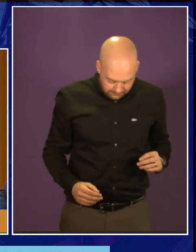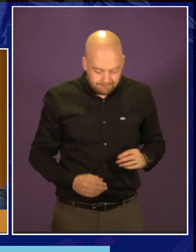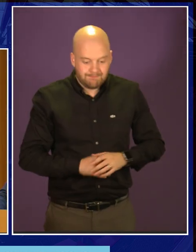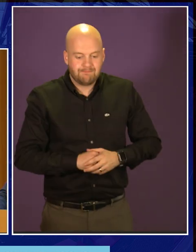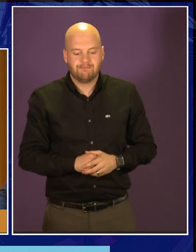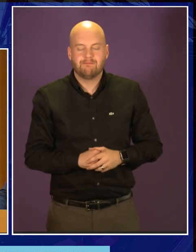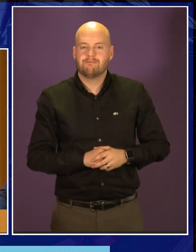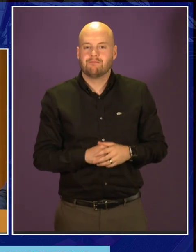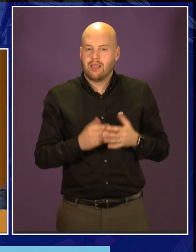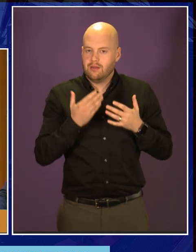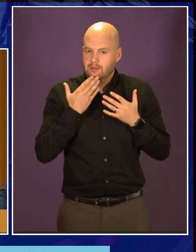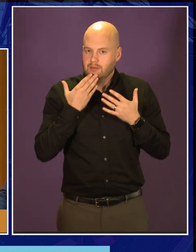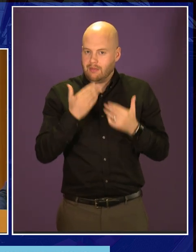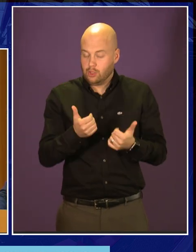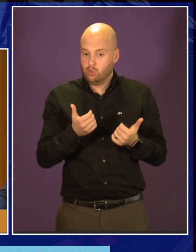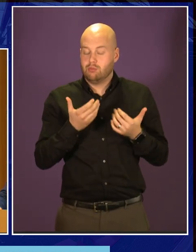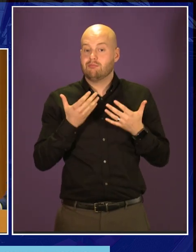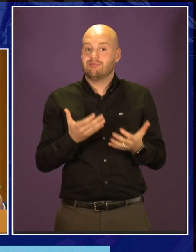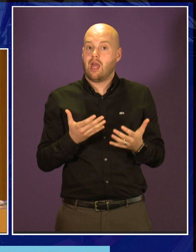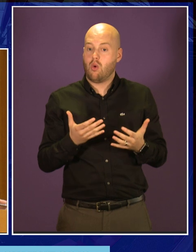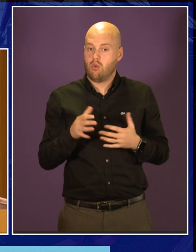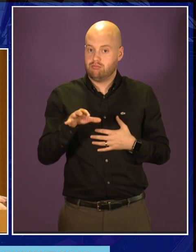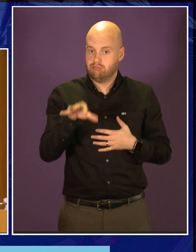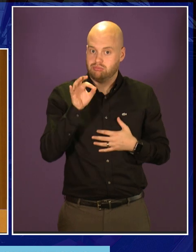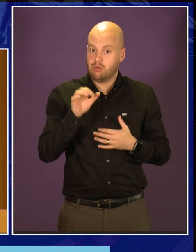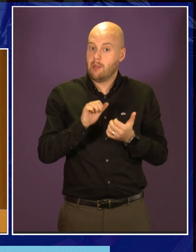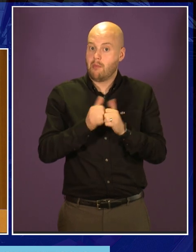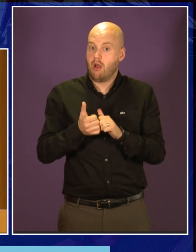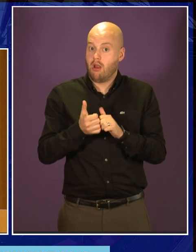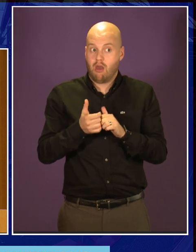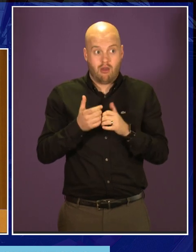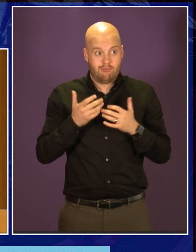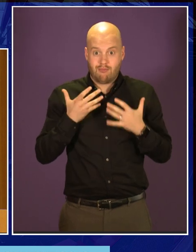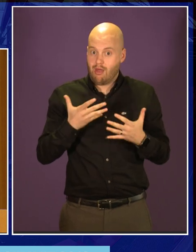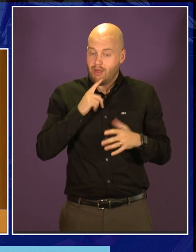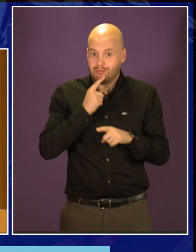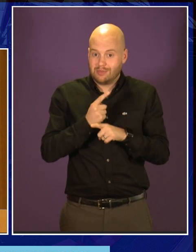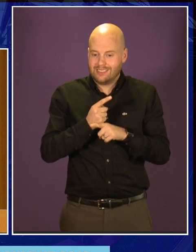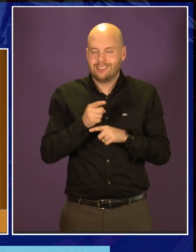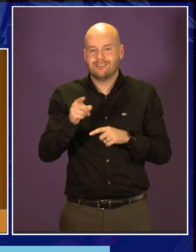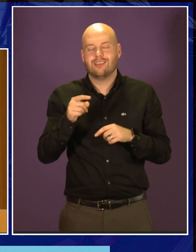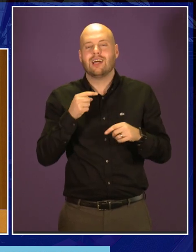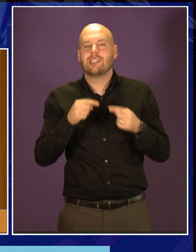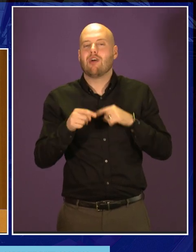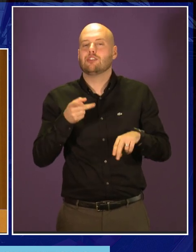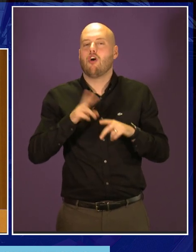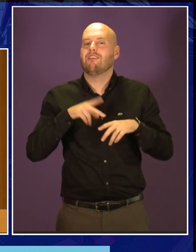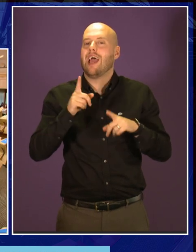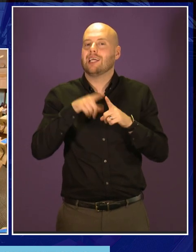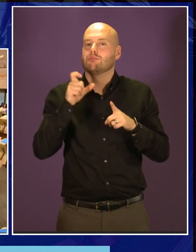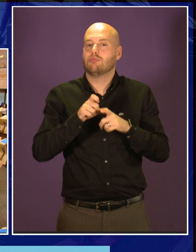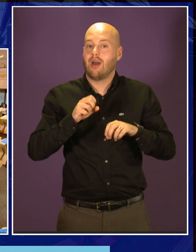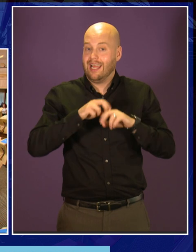Thank you very much, Jackie. And now, could we call the only partner from whom we have not heard, Fergus Linehan, Director of the Edinburgh International Festival.